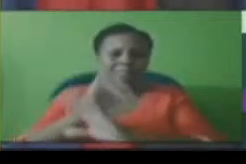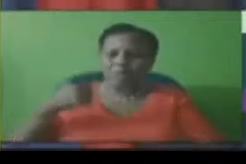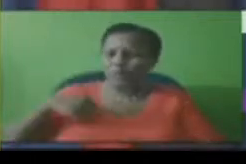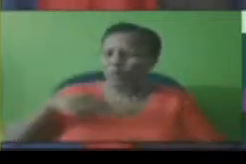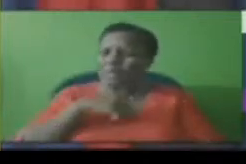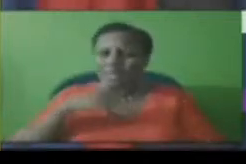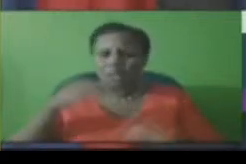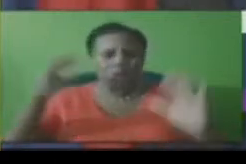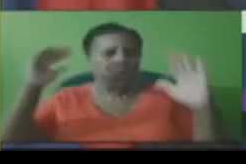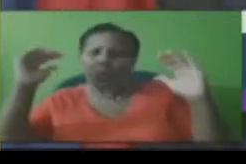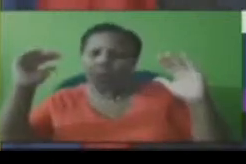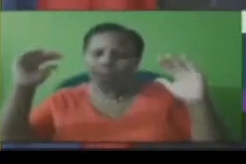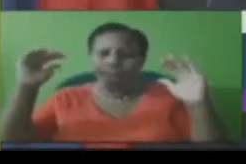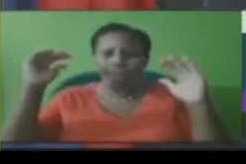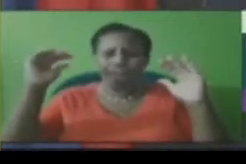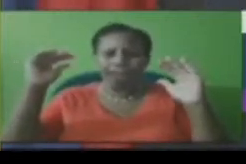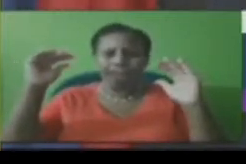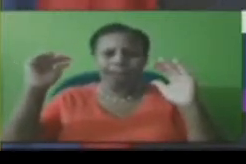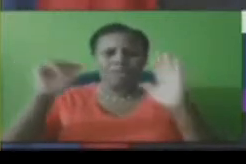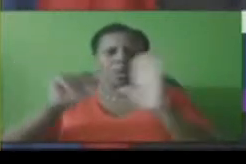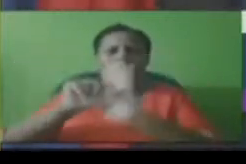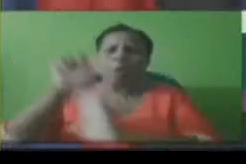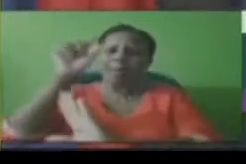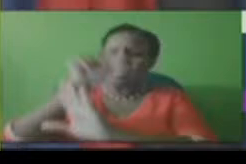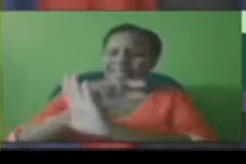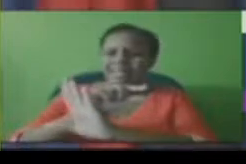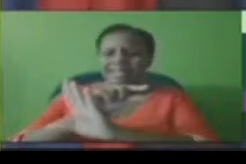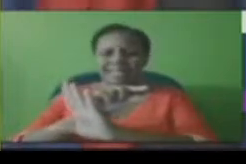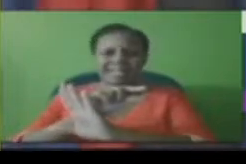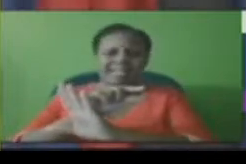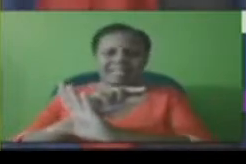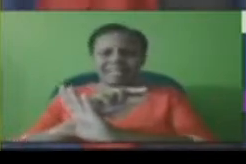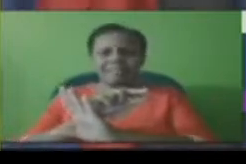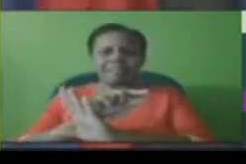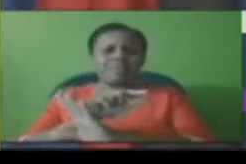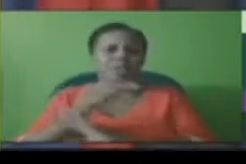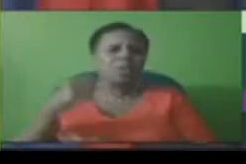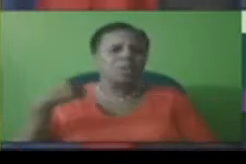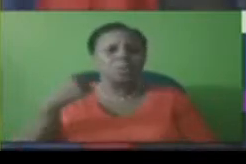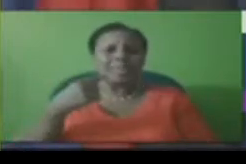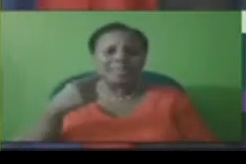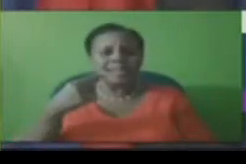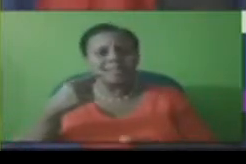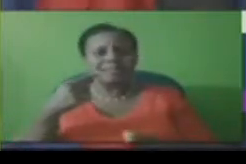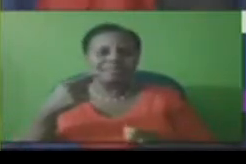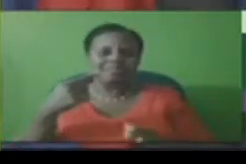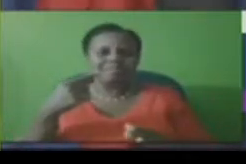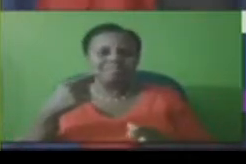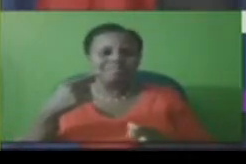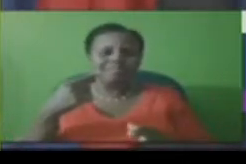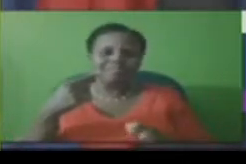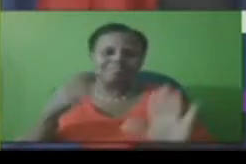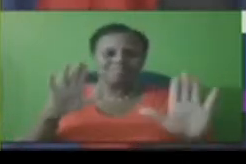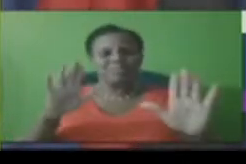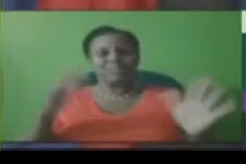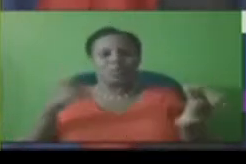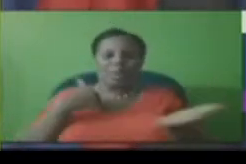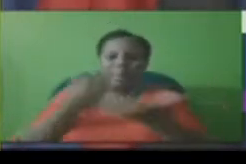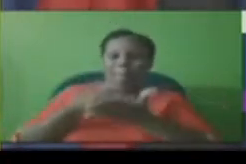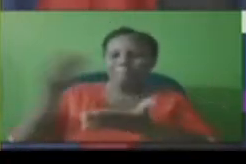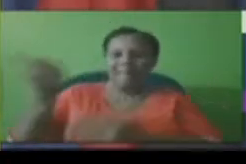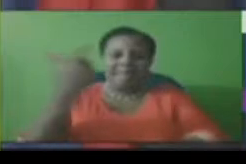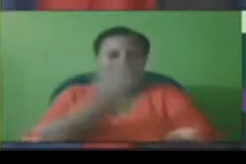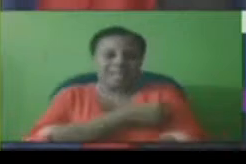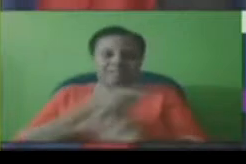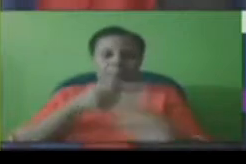So it's a fluid situation. So as we bought vaccines from China and not getting from elsewhere, we increased the size of that